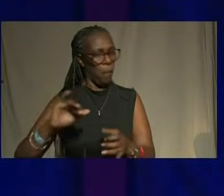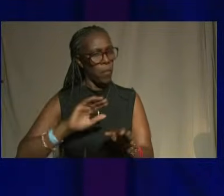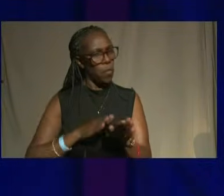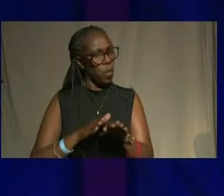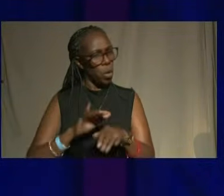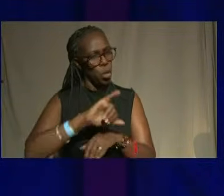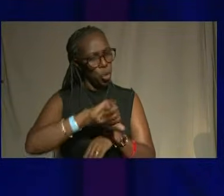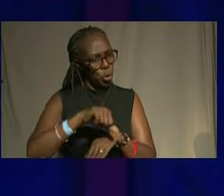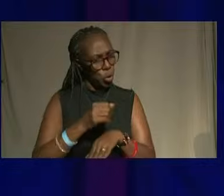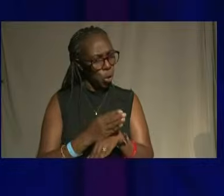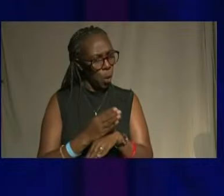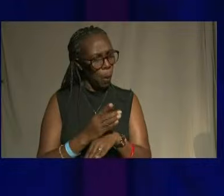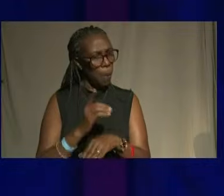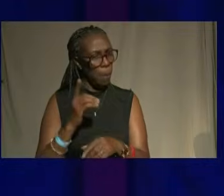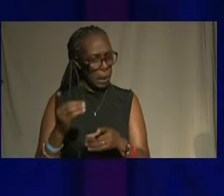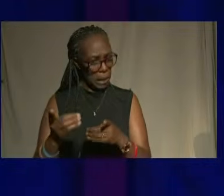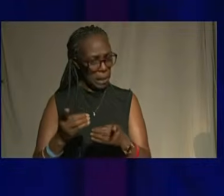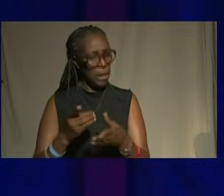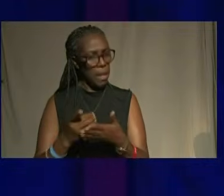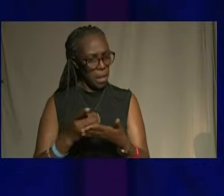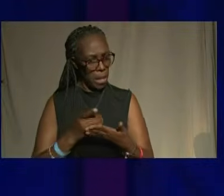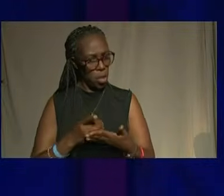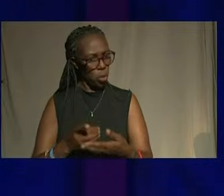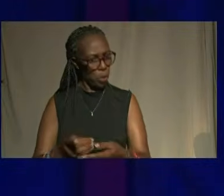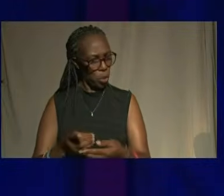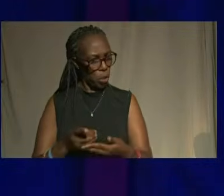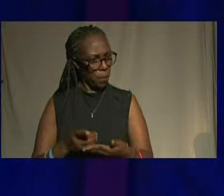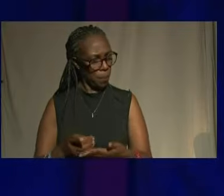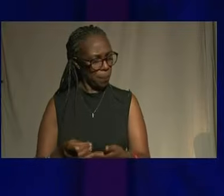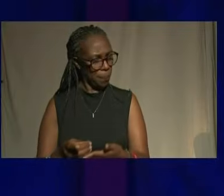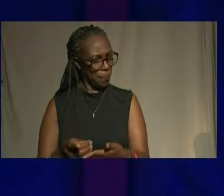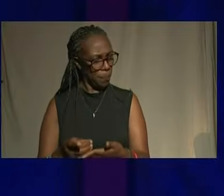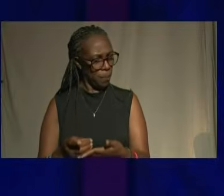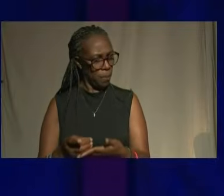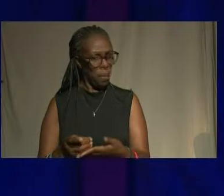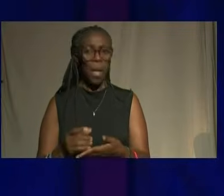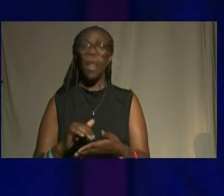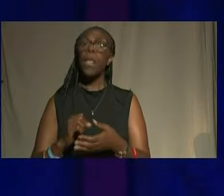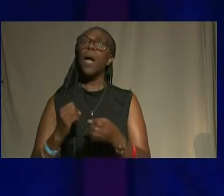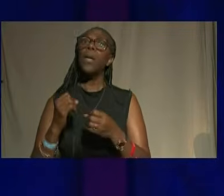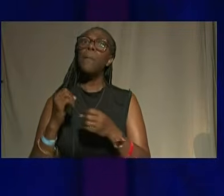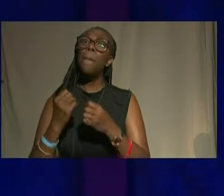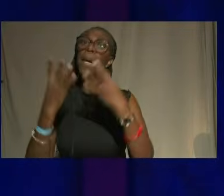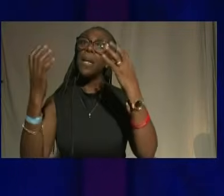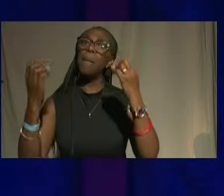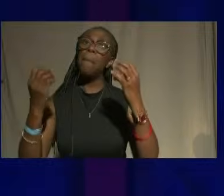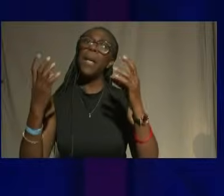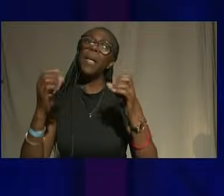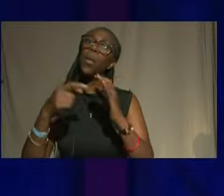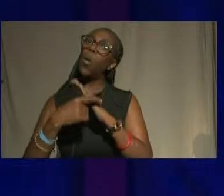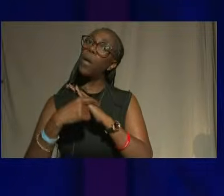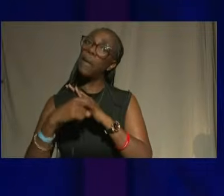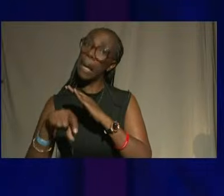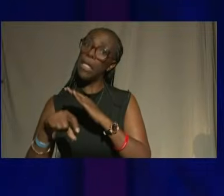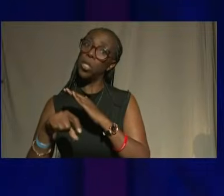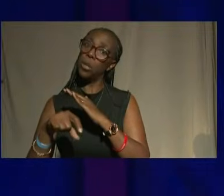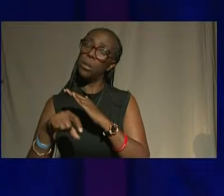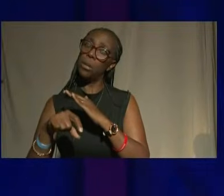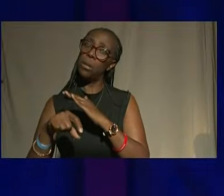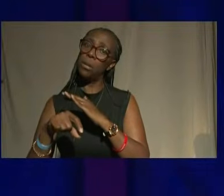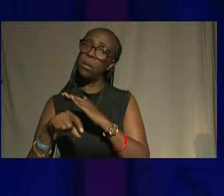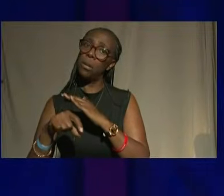the FID, there are a number of different qualifications that an applicant could